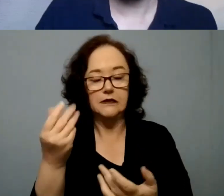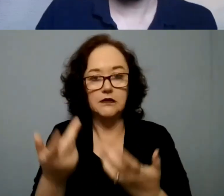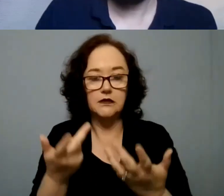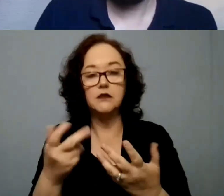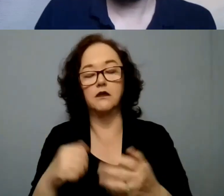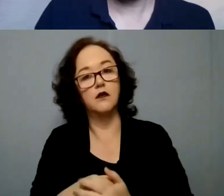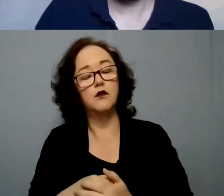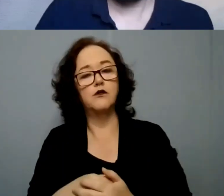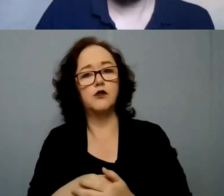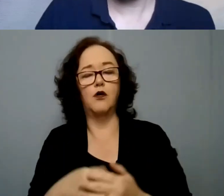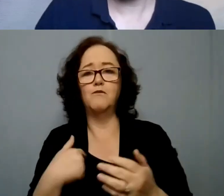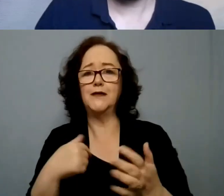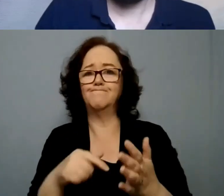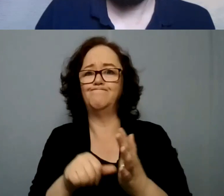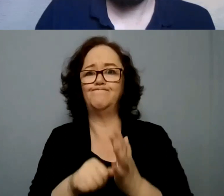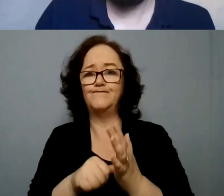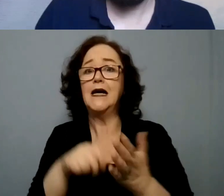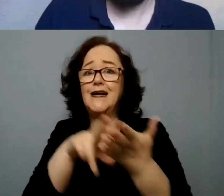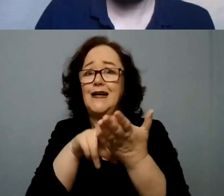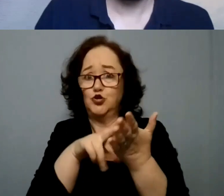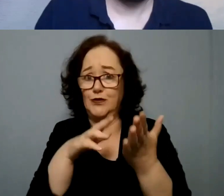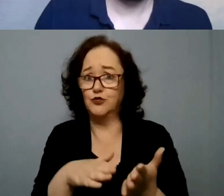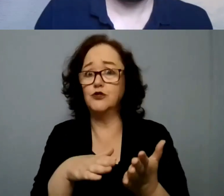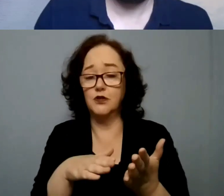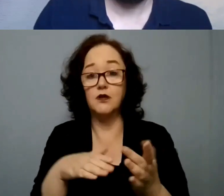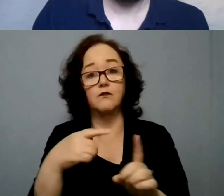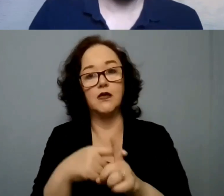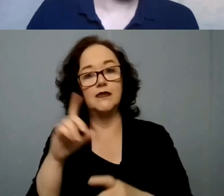those contractors as well as our DCOs.